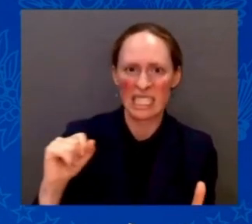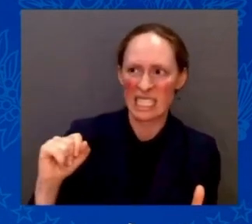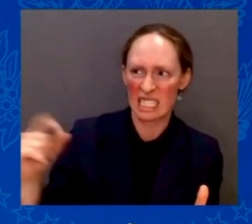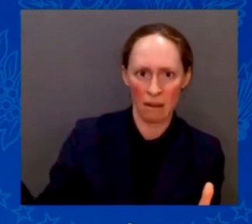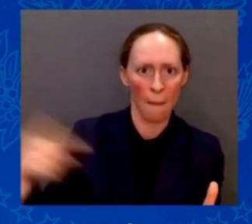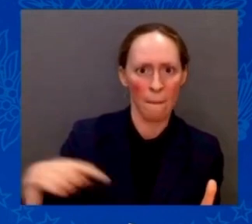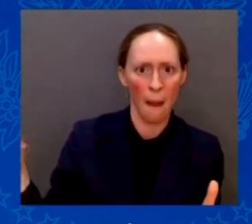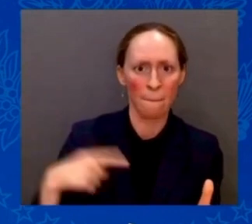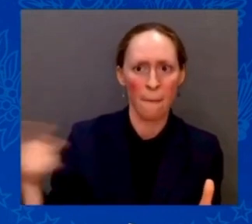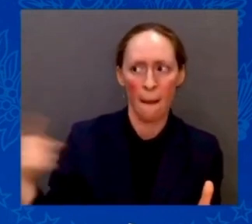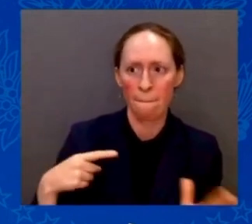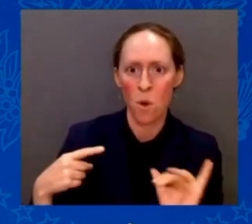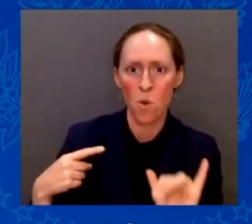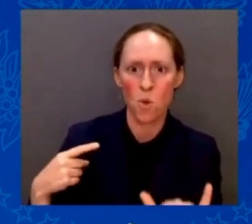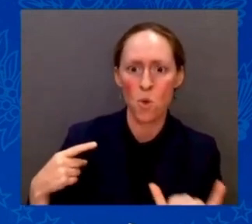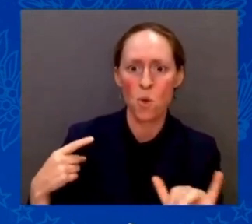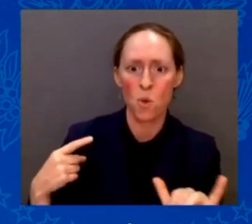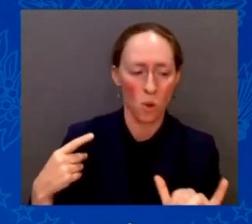happen. And